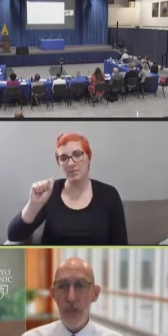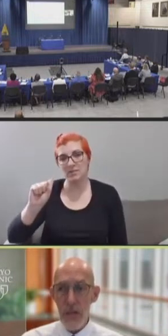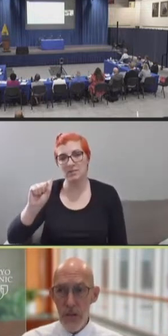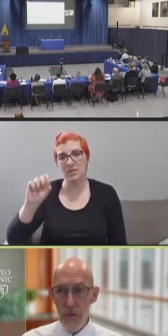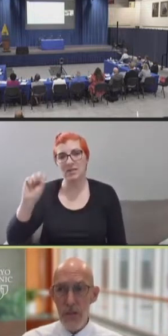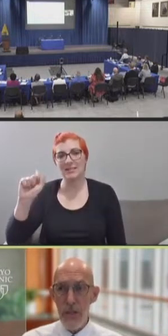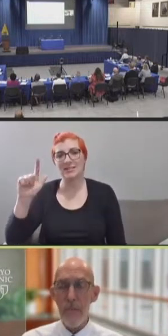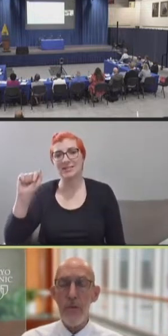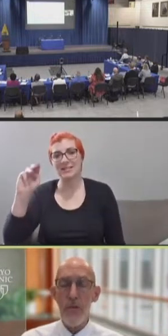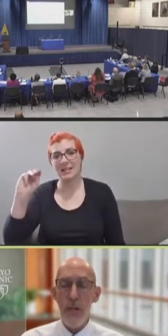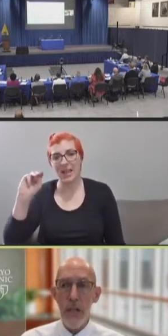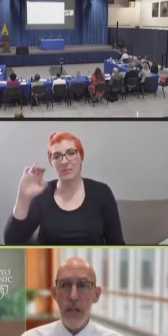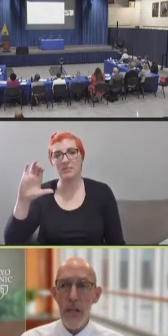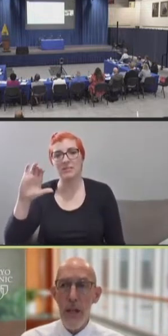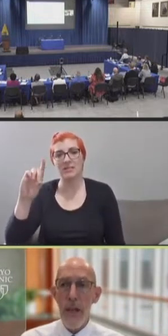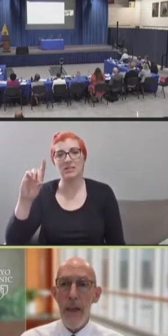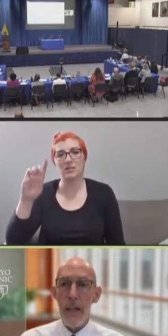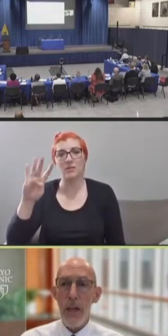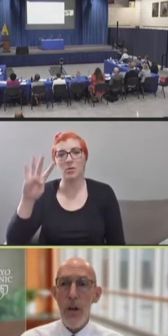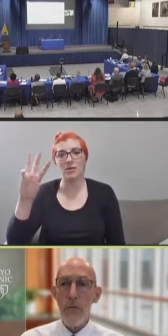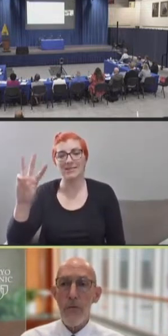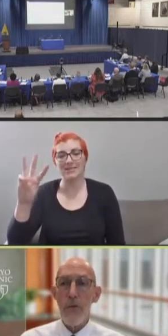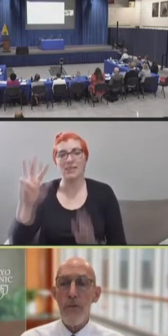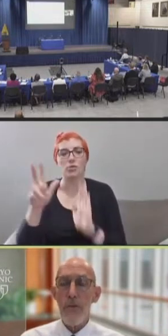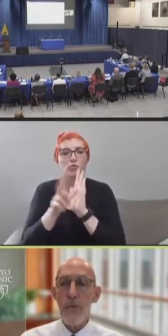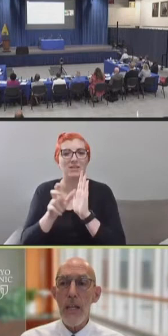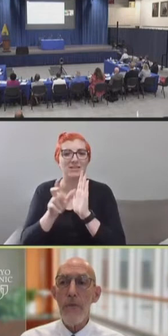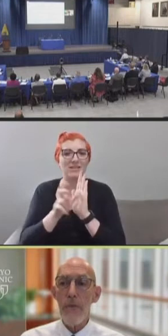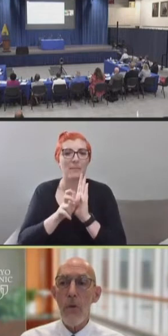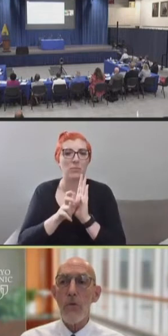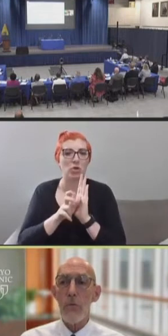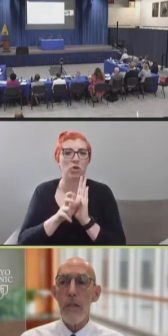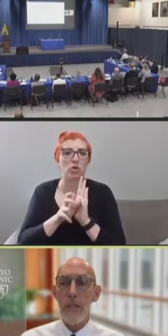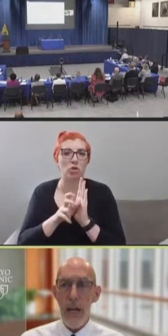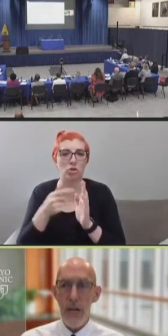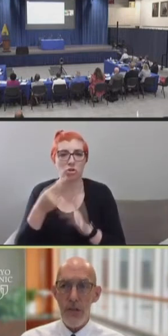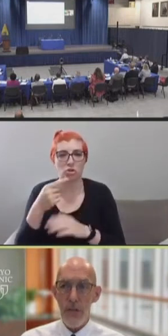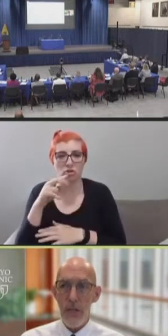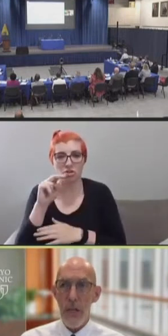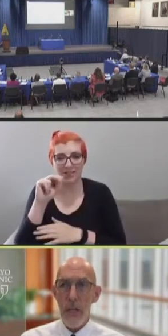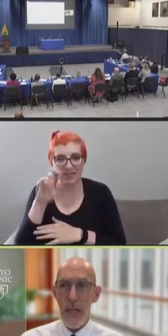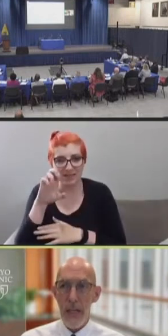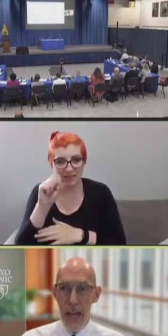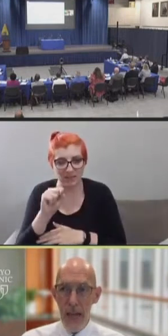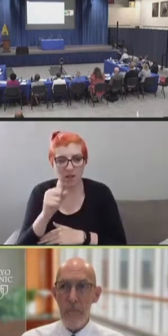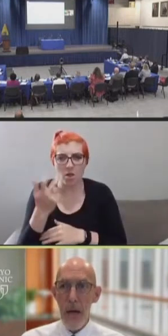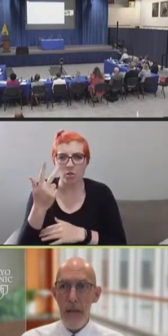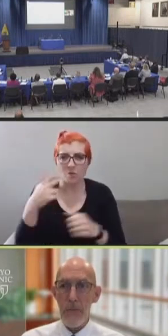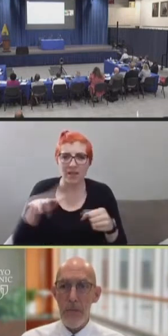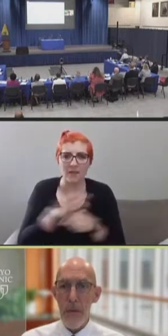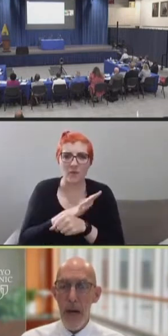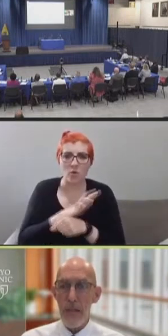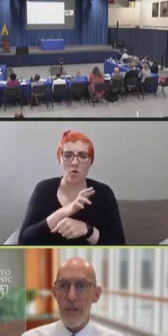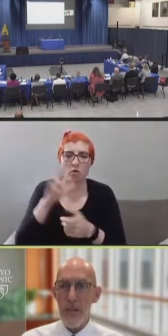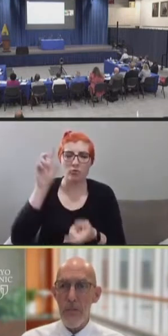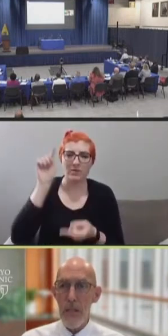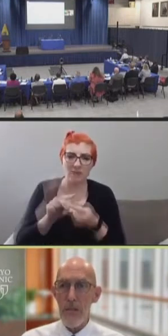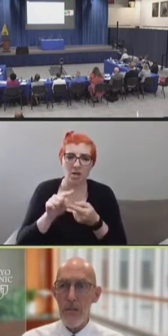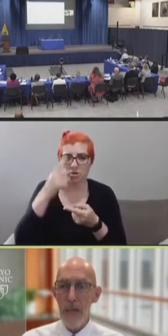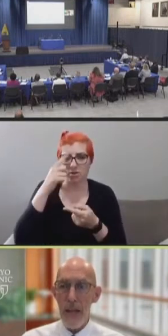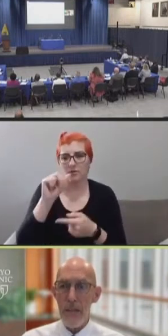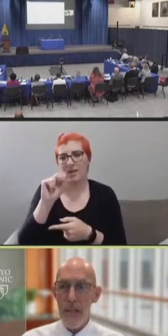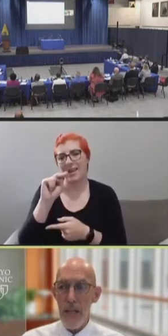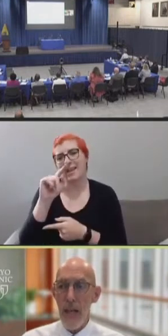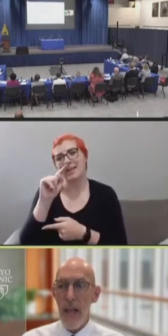CD46 genes, the receptor genes, that code for 3-fold reductions in antibody responses to